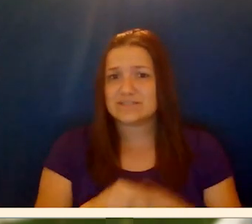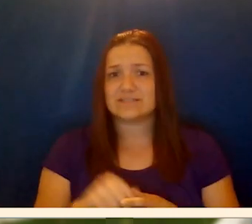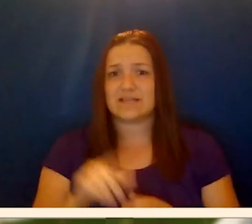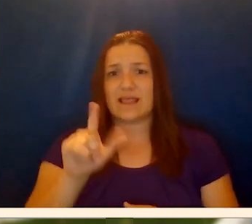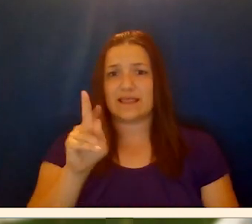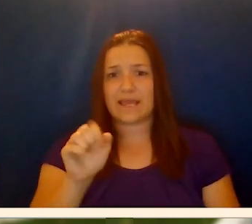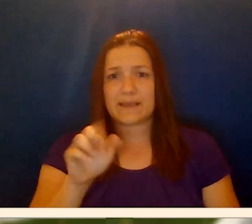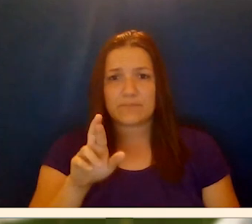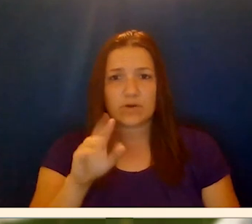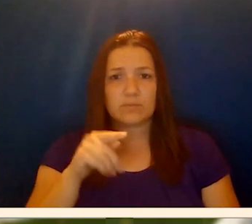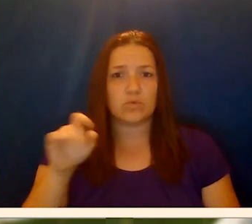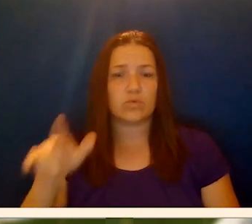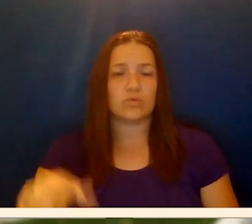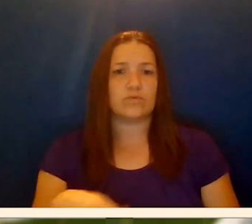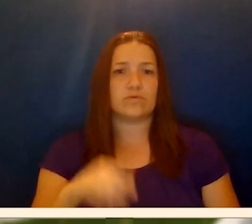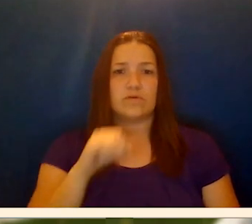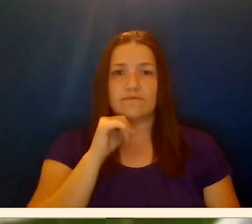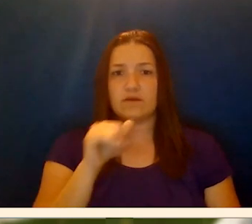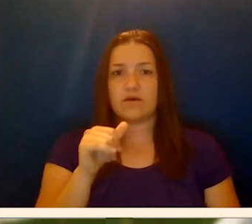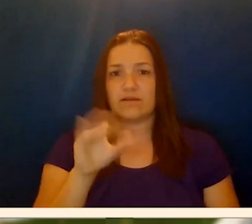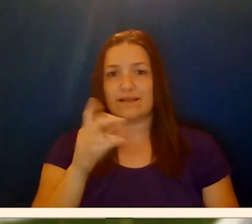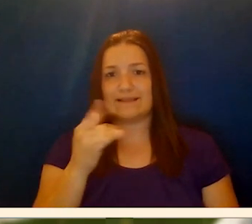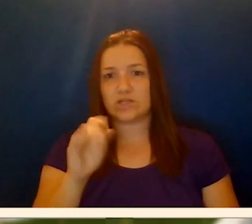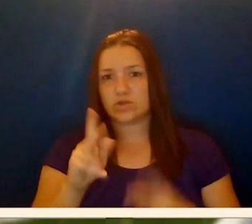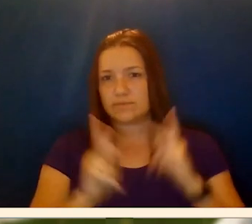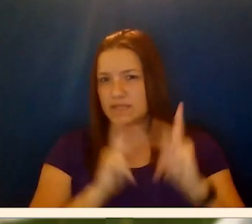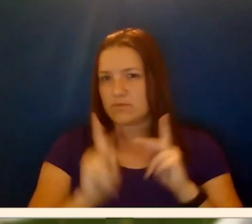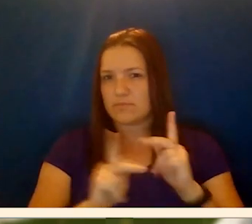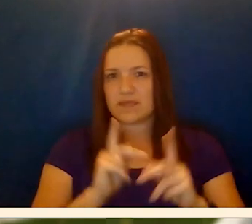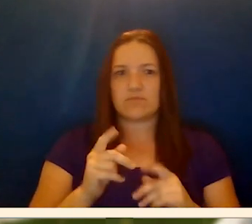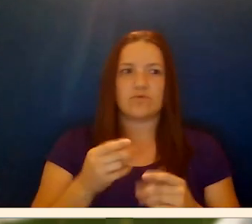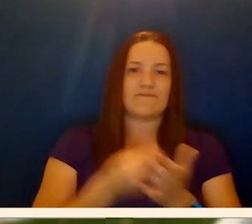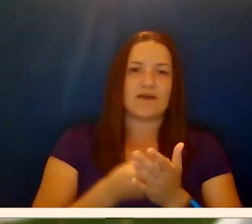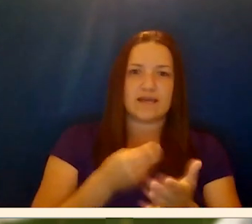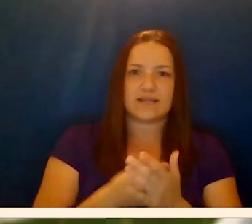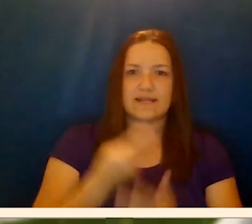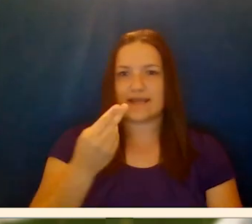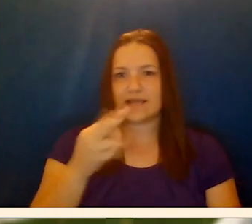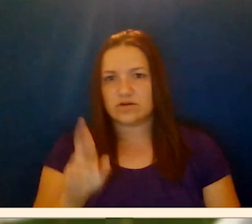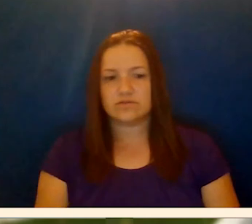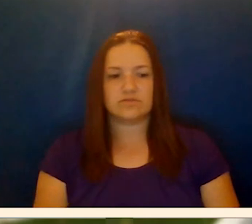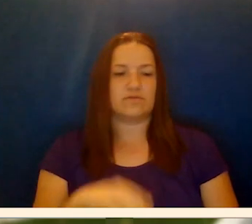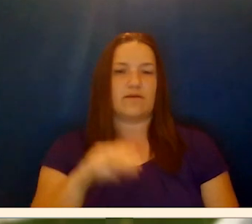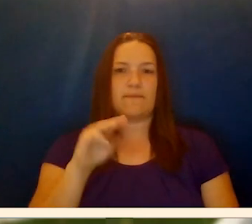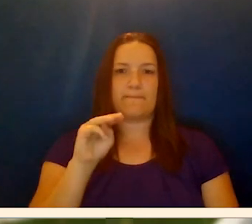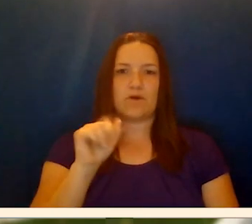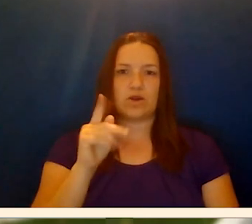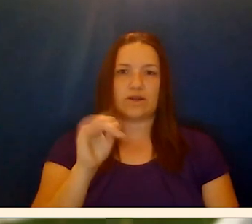pool of non-clinical people. So the people in finance and HR and marketing, they know